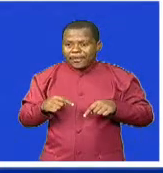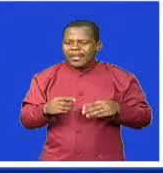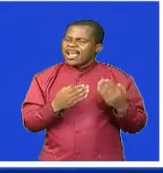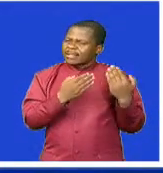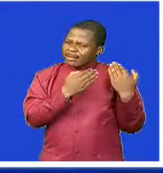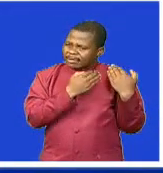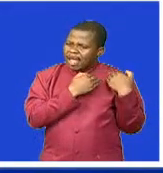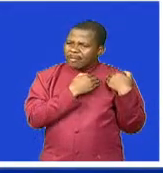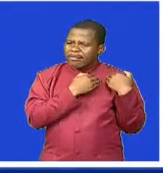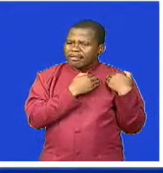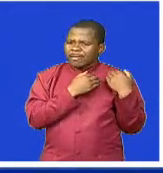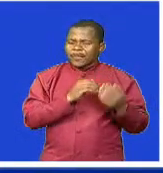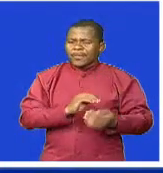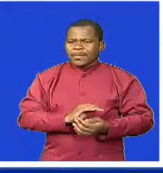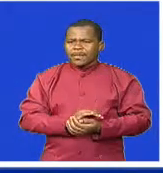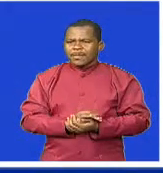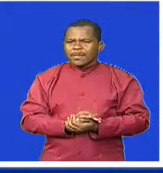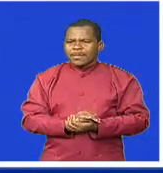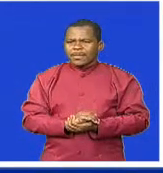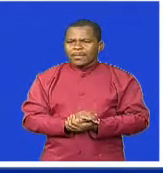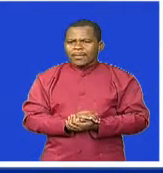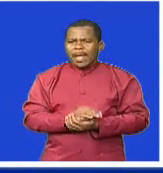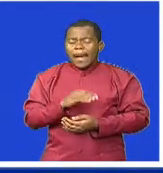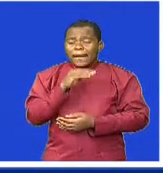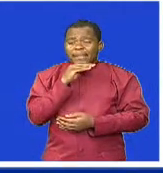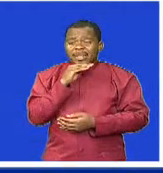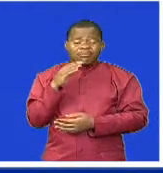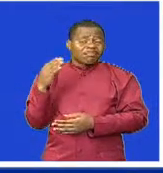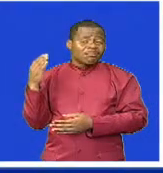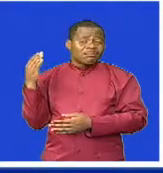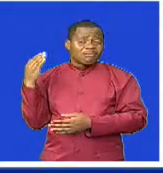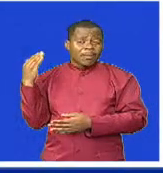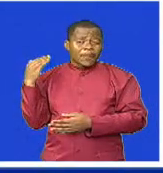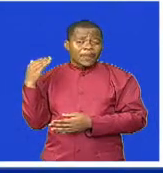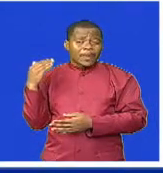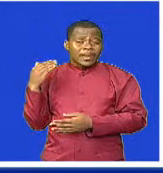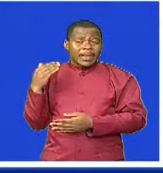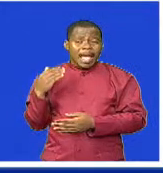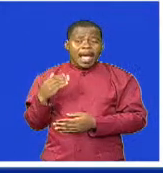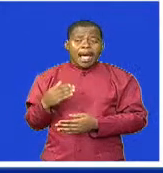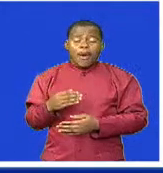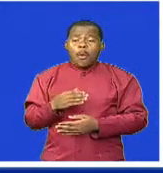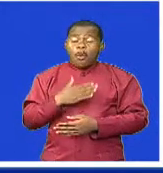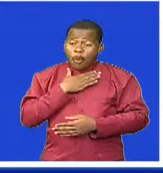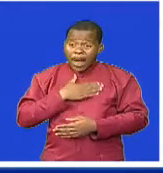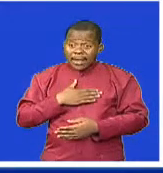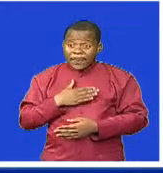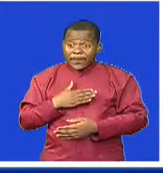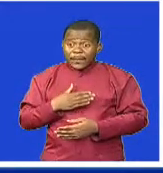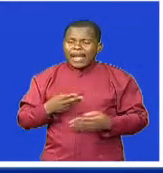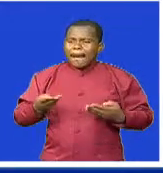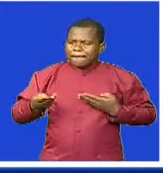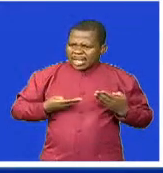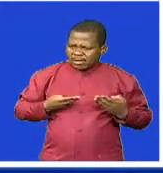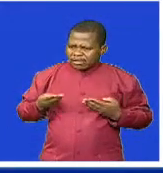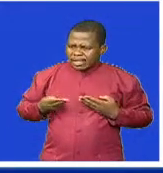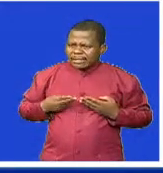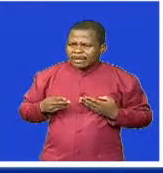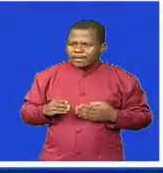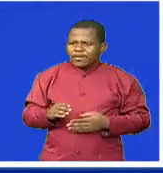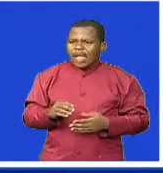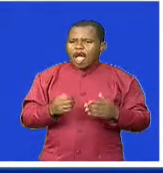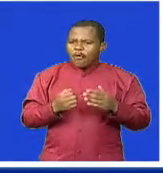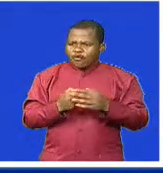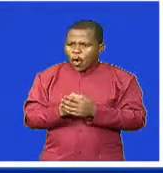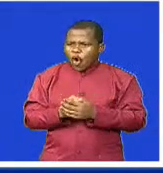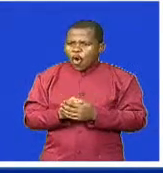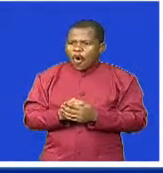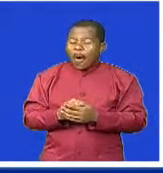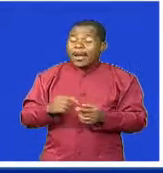is